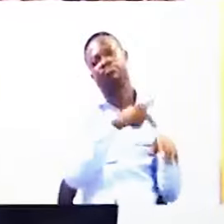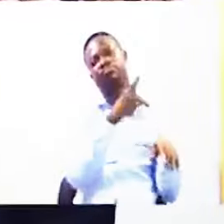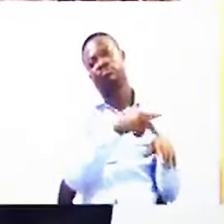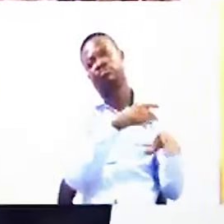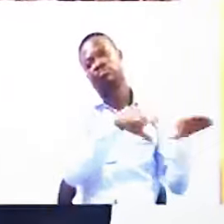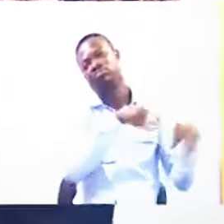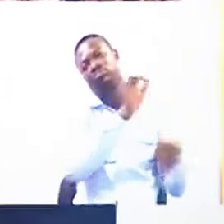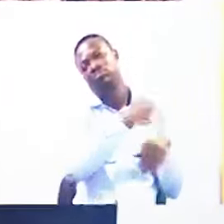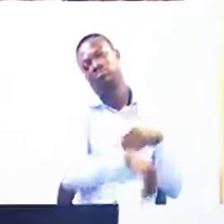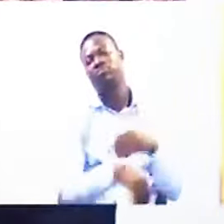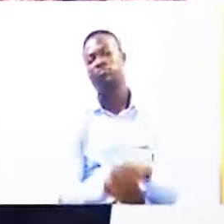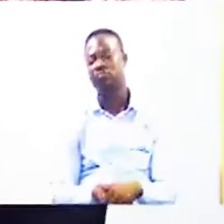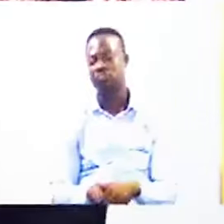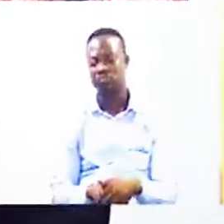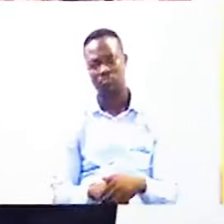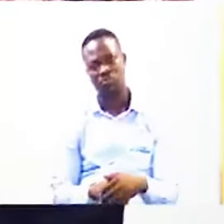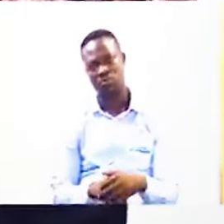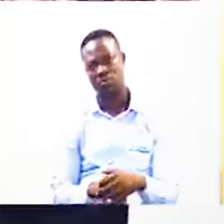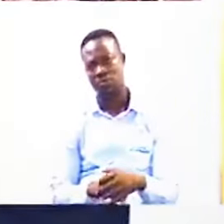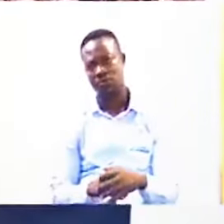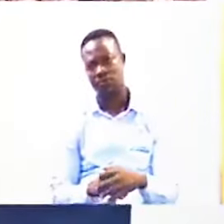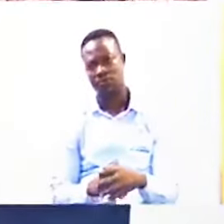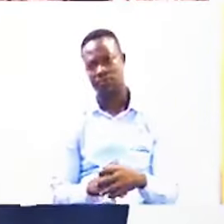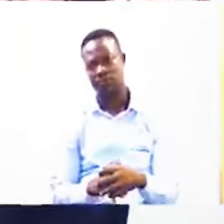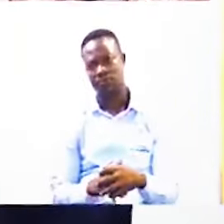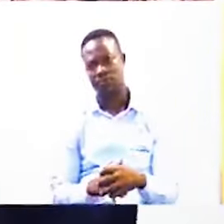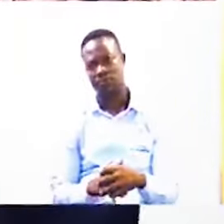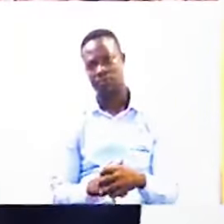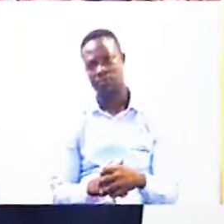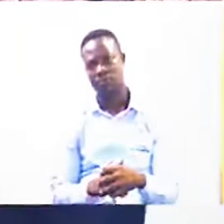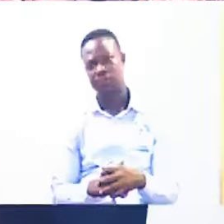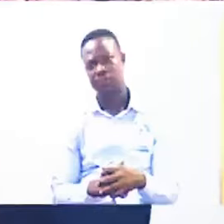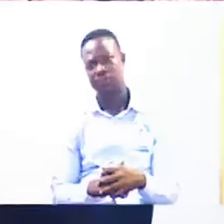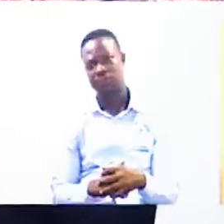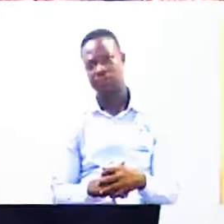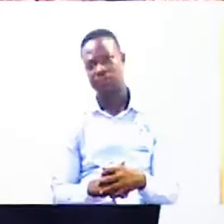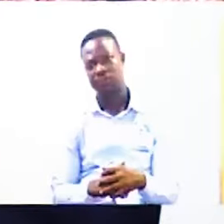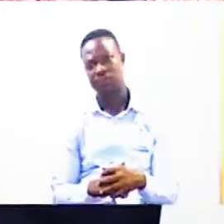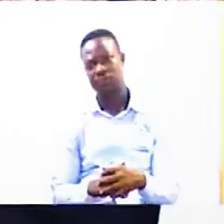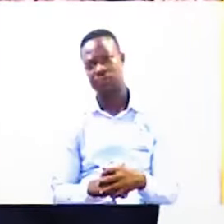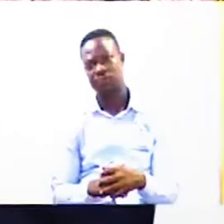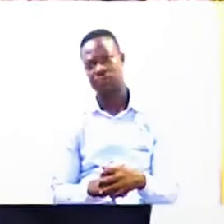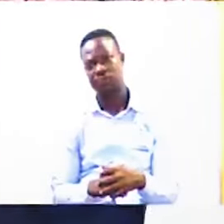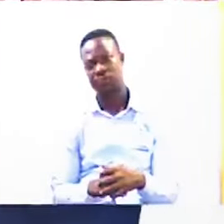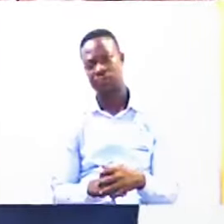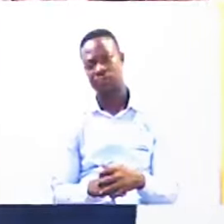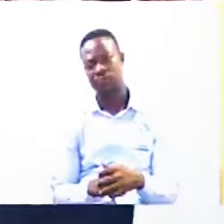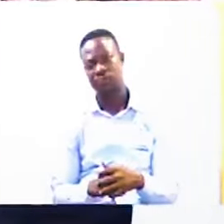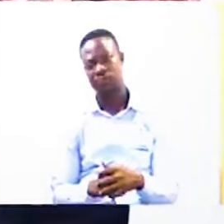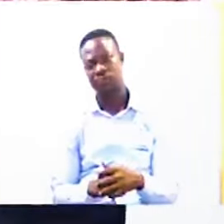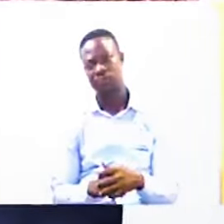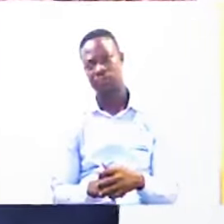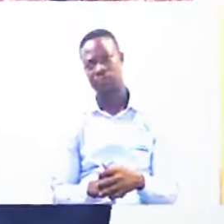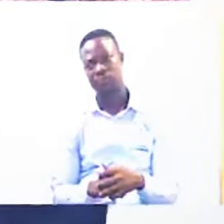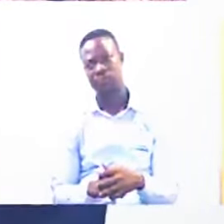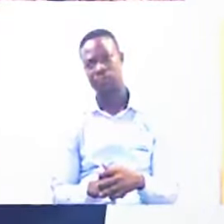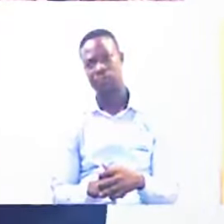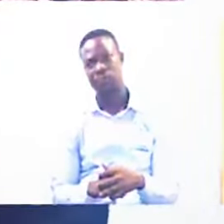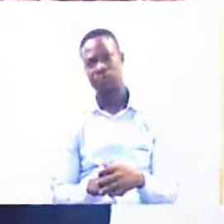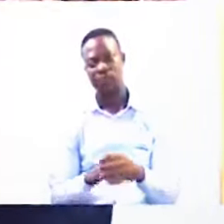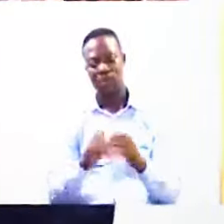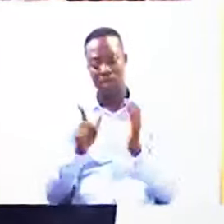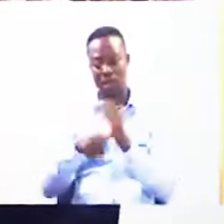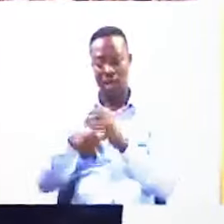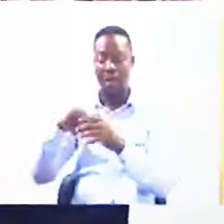se amamma muni na enye se yudani a adenti ana wo hye amamma mufo se wonye se yudafo. And then